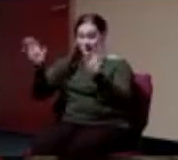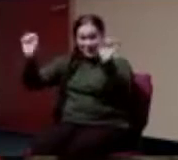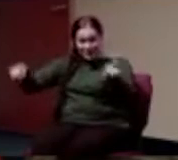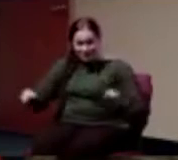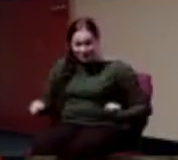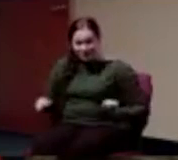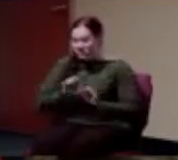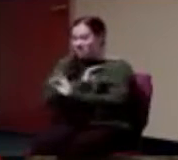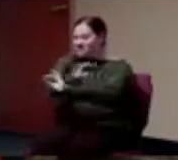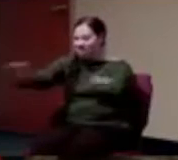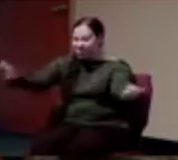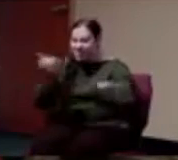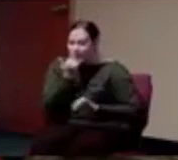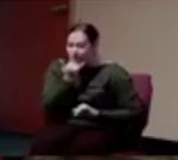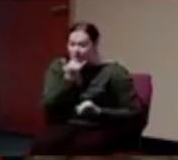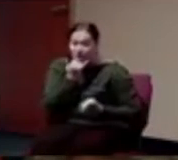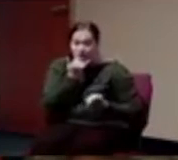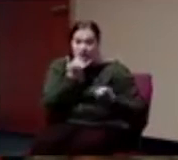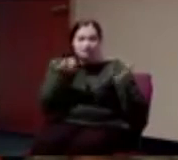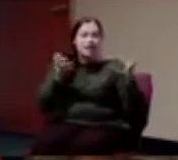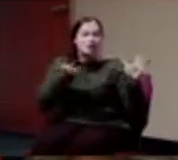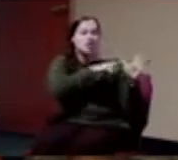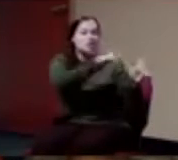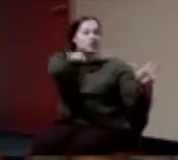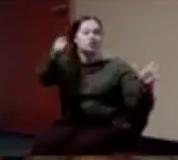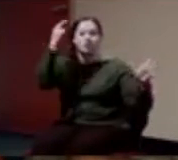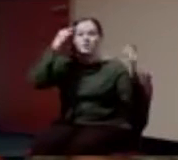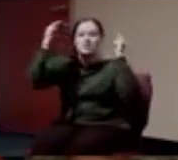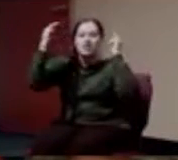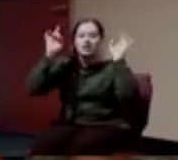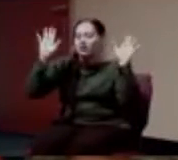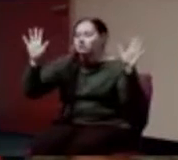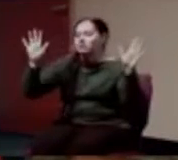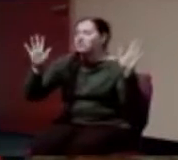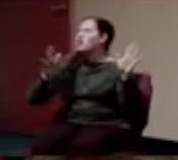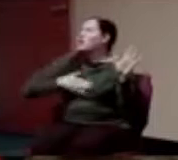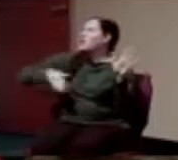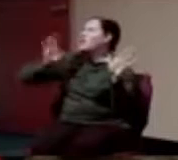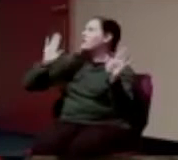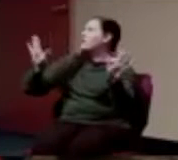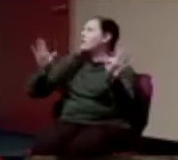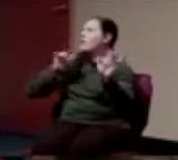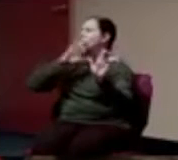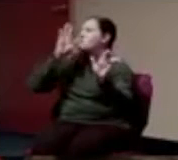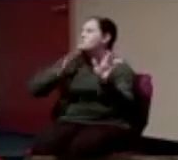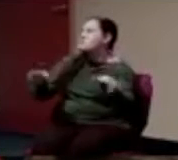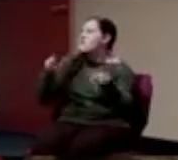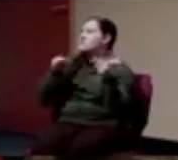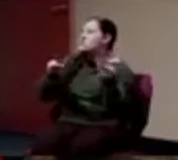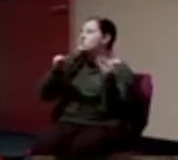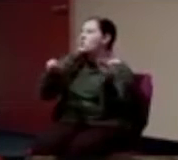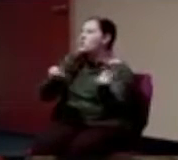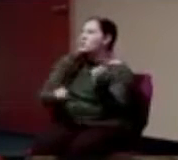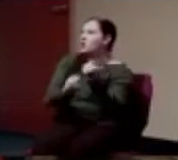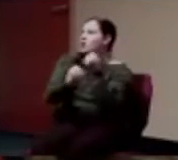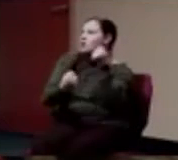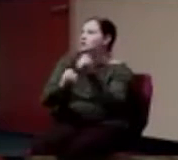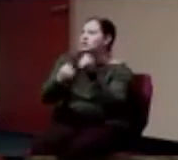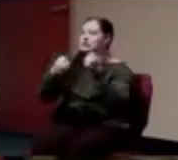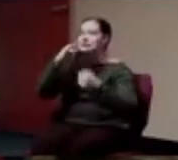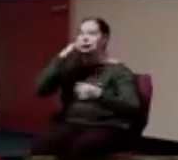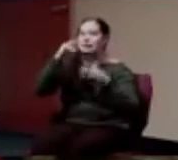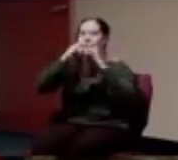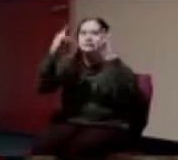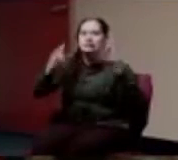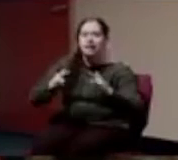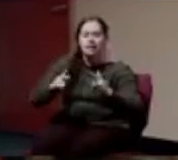nothing wrong. So I have to say that, so you're not going to leave here this morning saying, my God, I'll never donate to children's camp, kids camp again. These